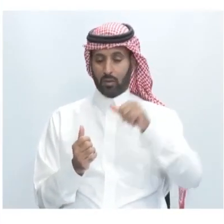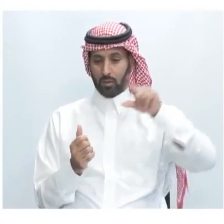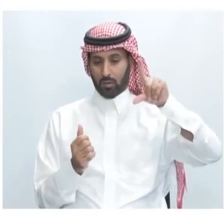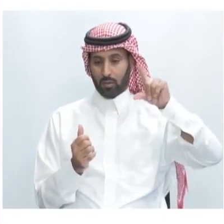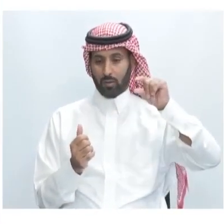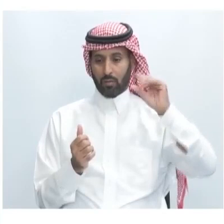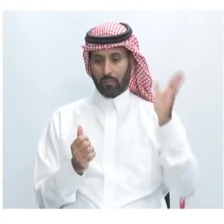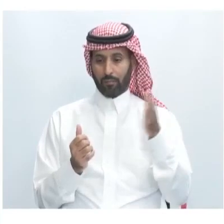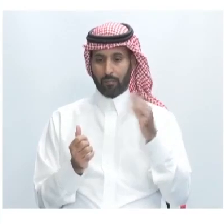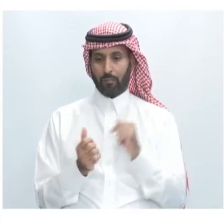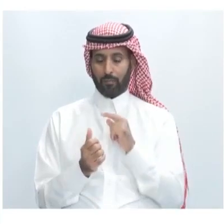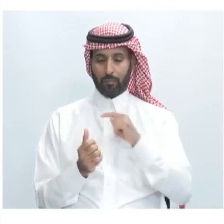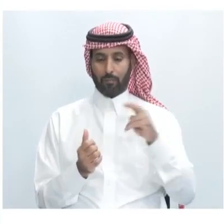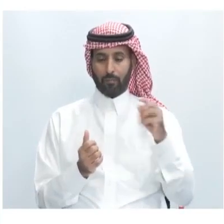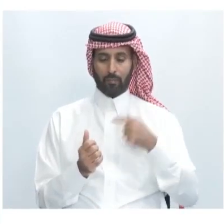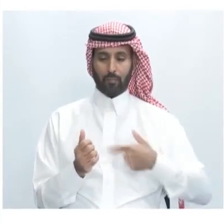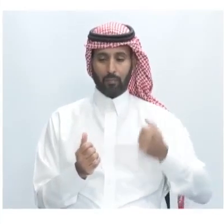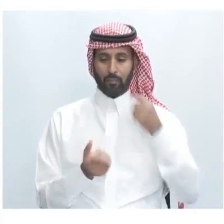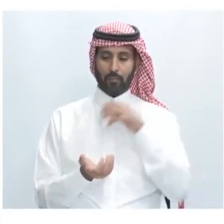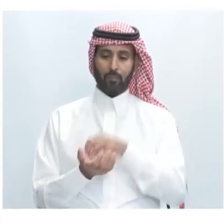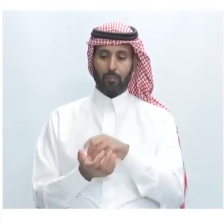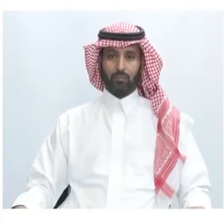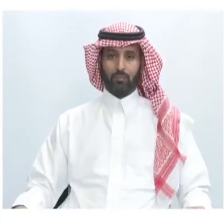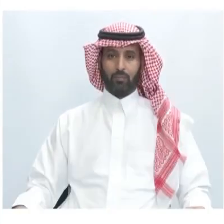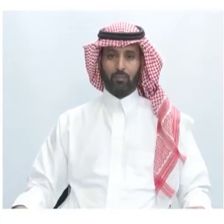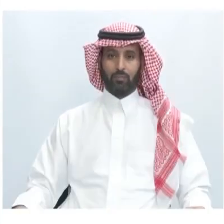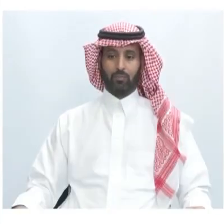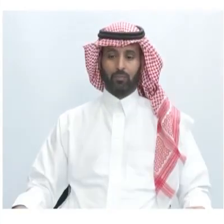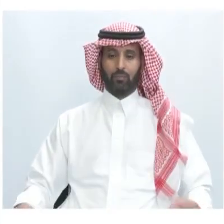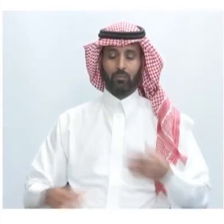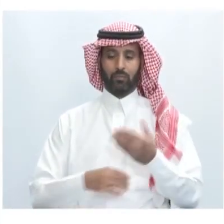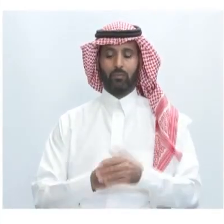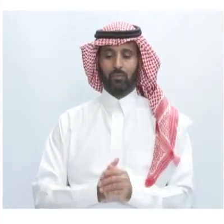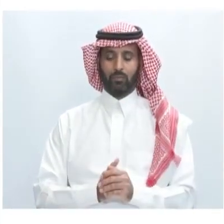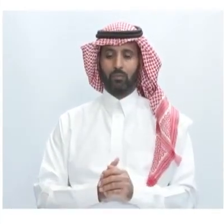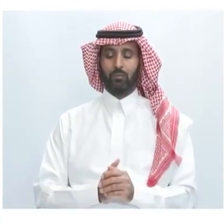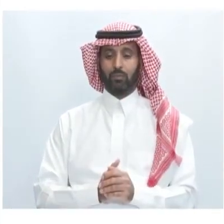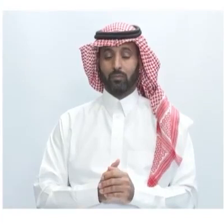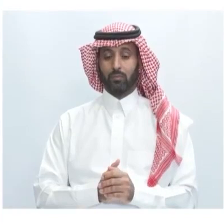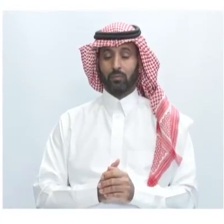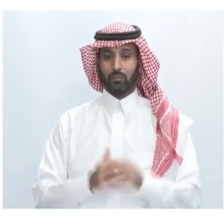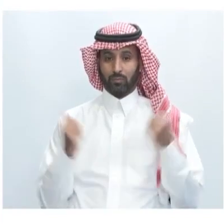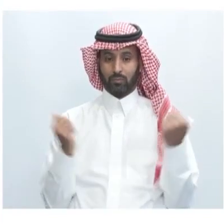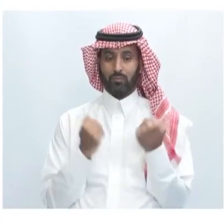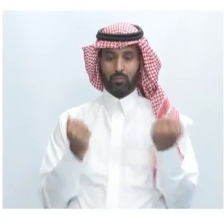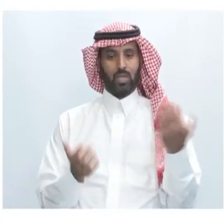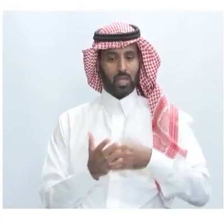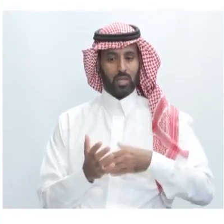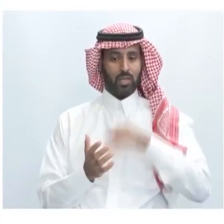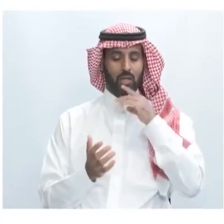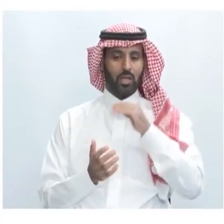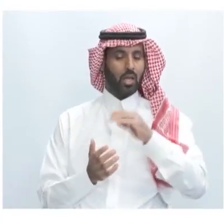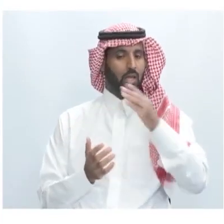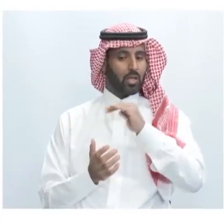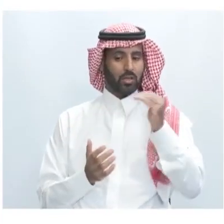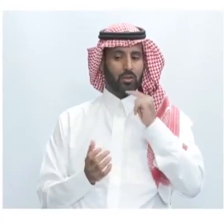in, for example, here in the names of the seasons. So let's go here to the next exercise. Rewrite each sentence